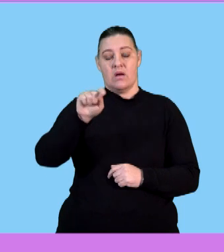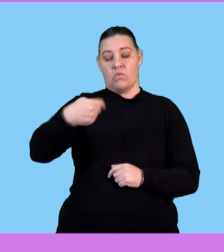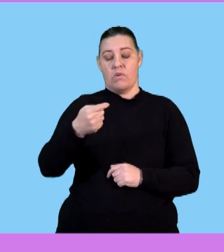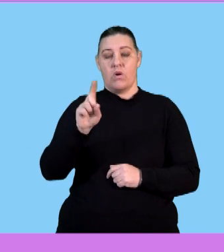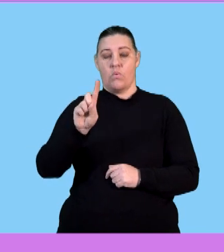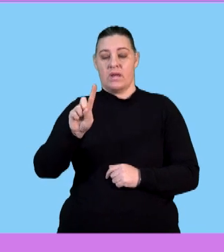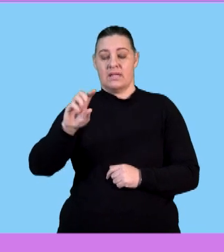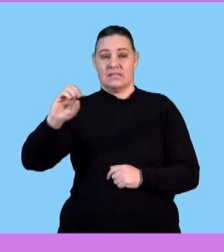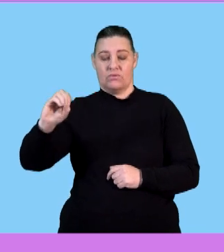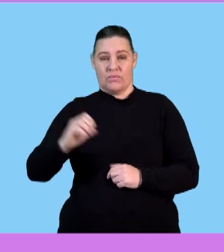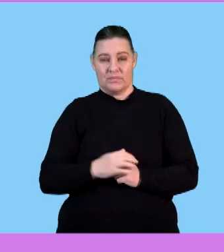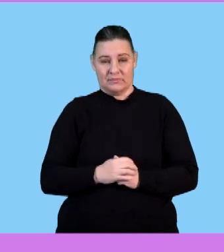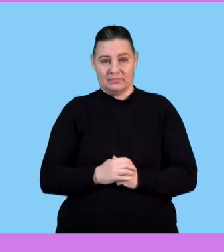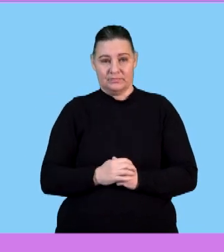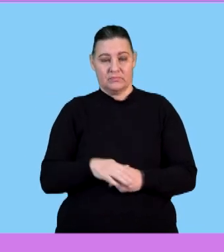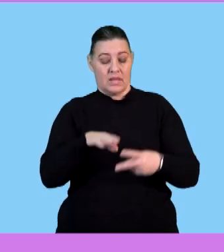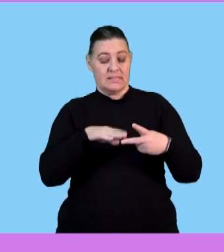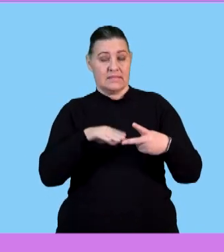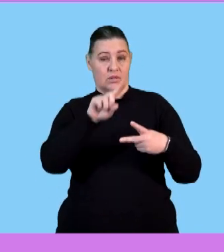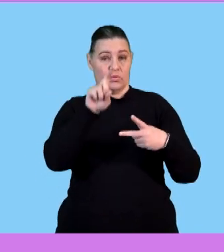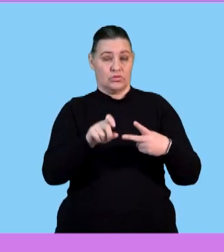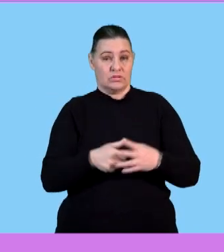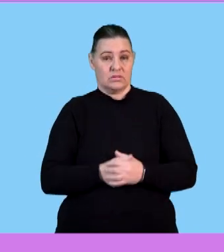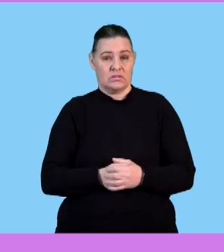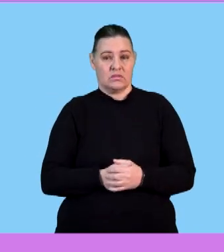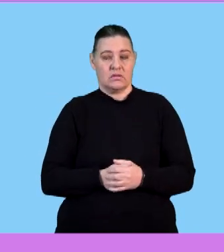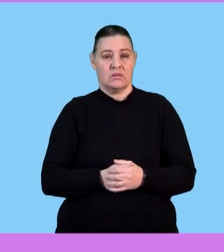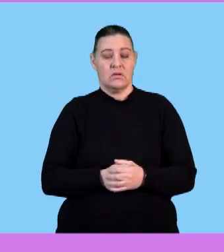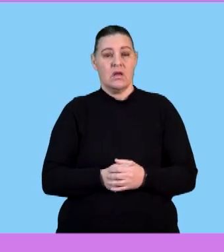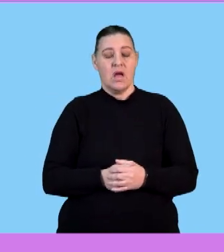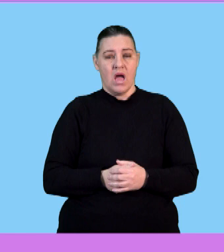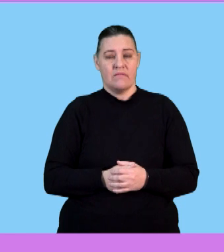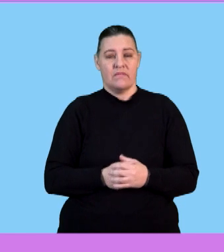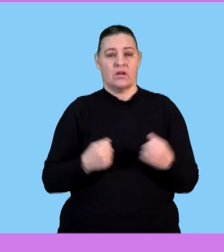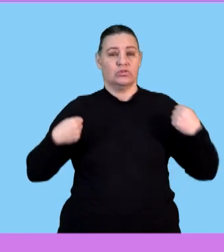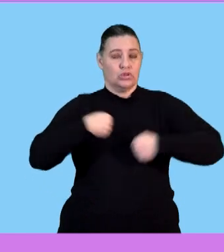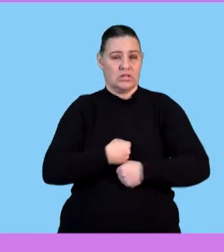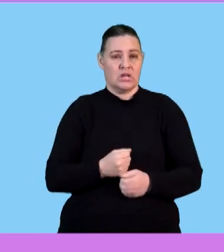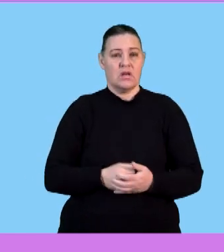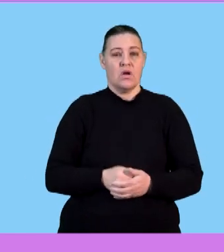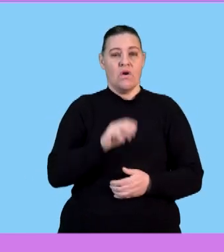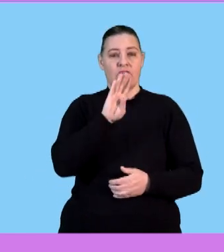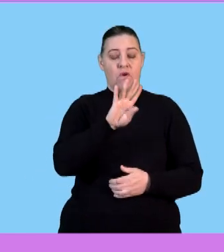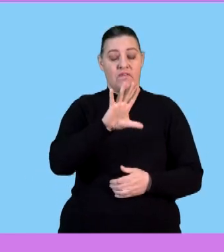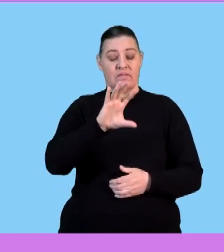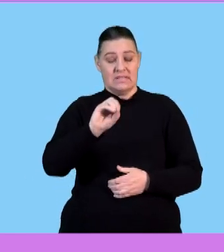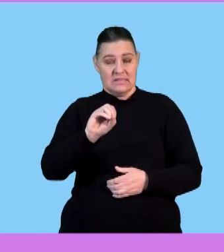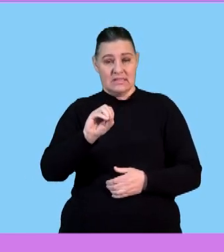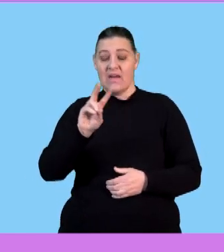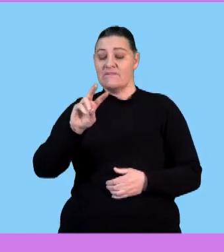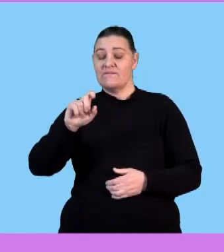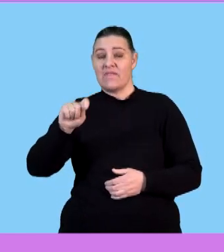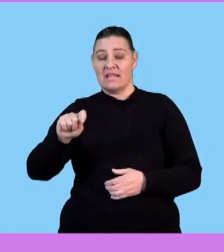331.10. Nice work. The second question. If a jersey costs 450 Rand, excluding